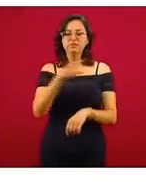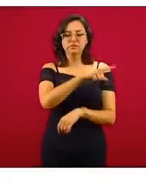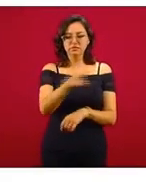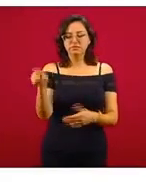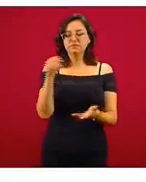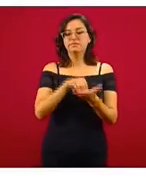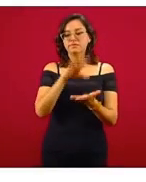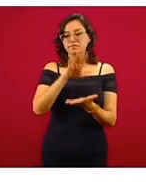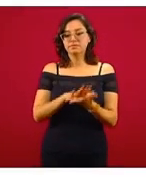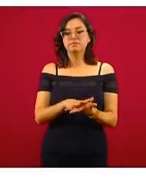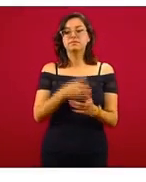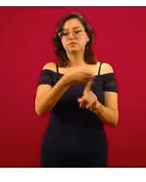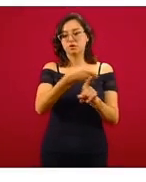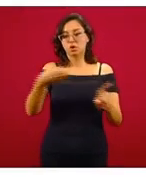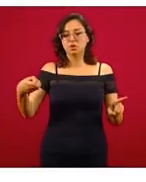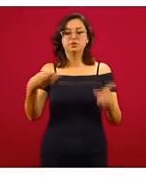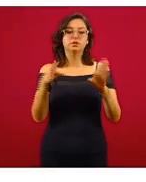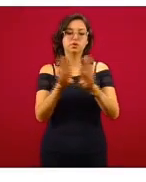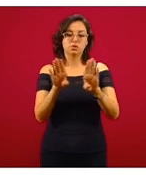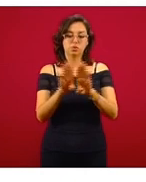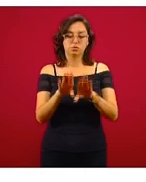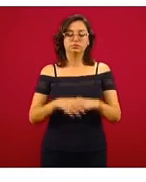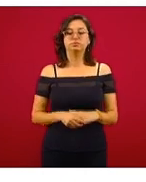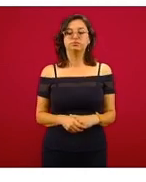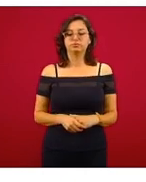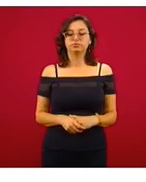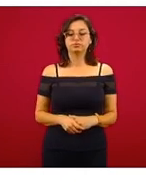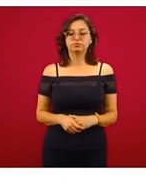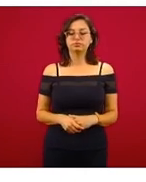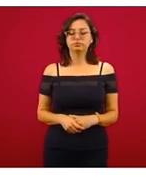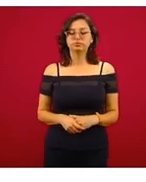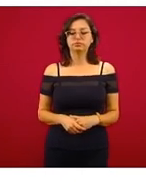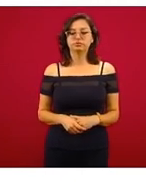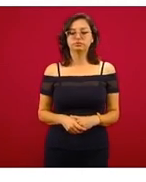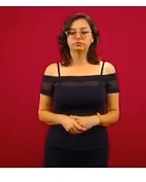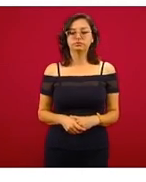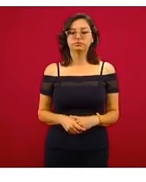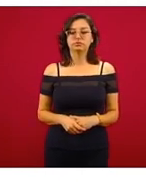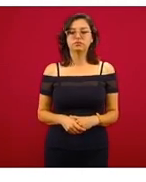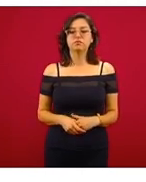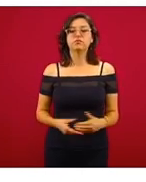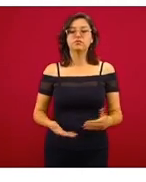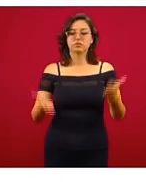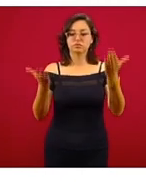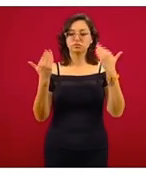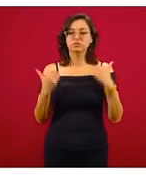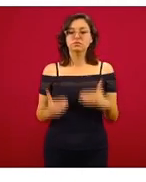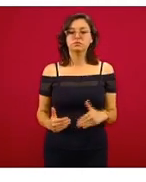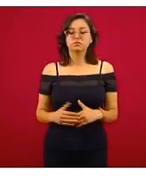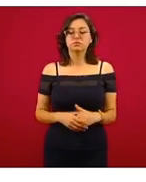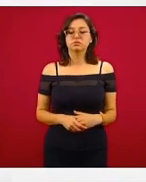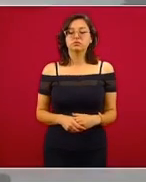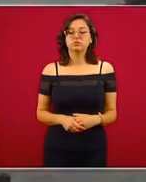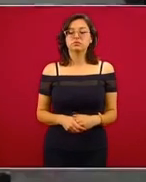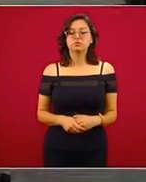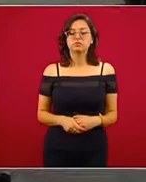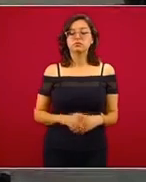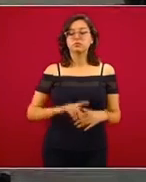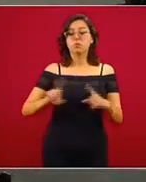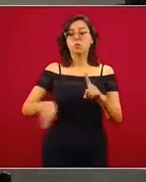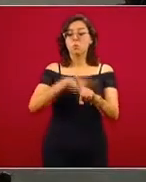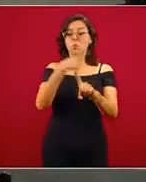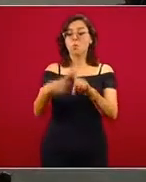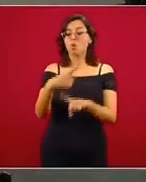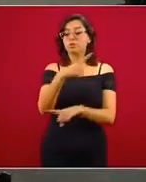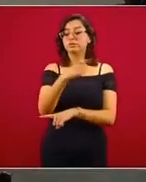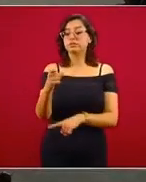Here we have the same numbers presented in the form of a bar graph, so you can have a better appreciation of the burden of